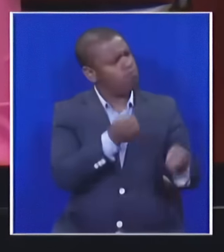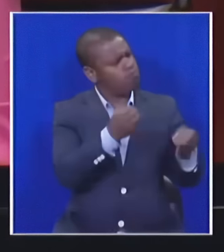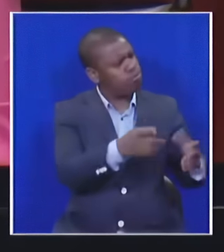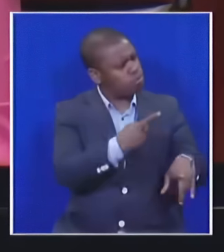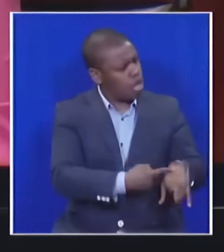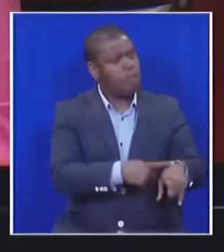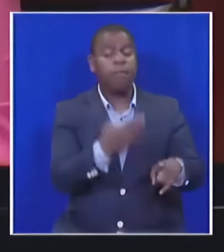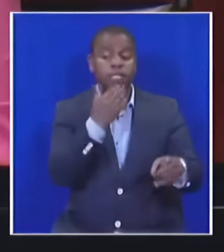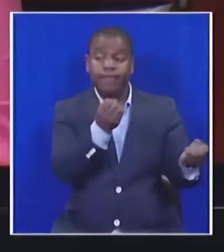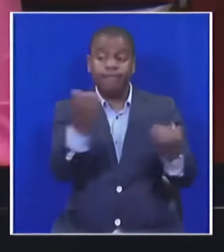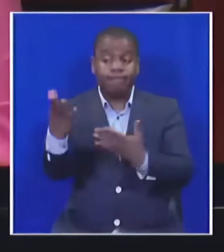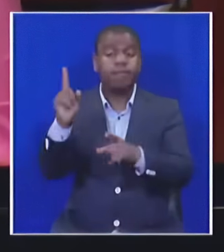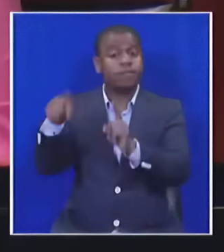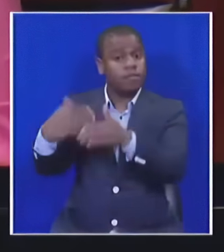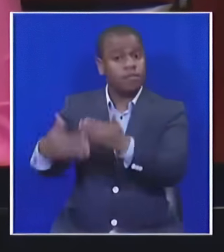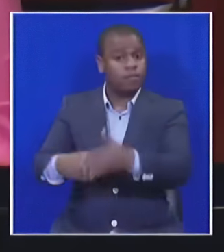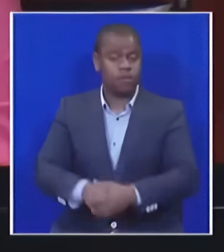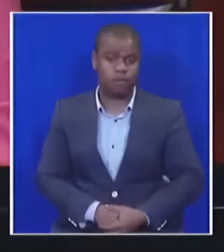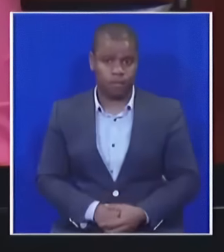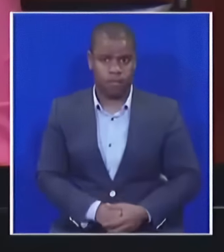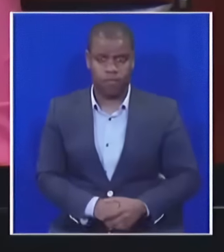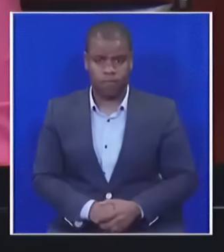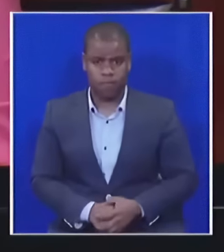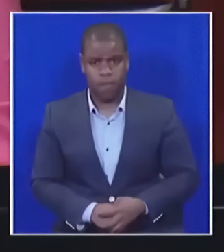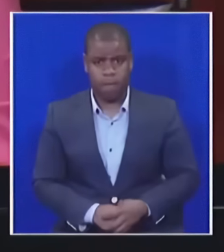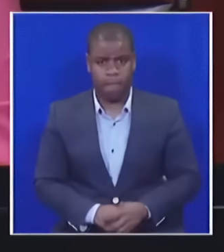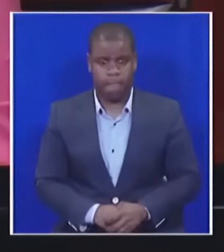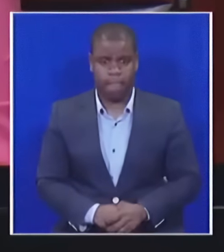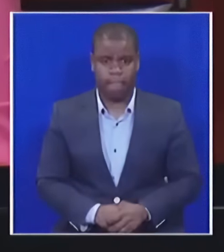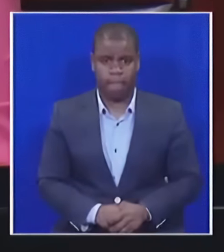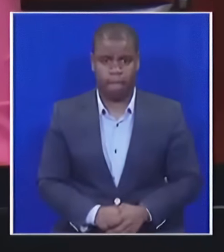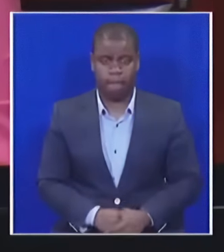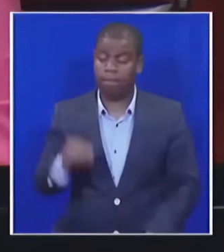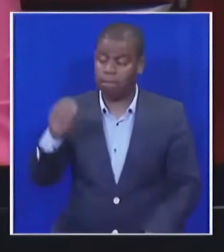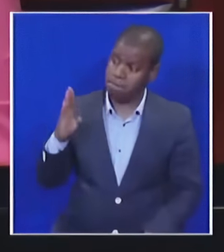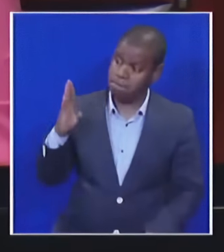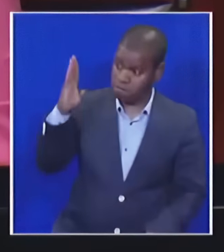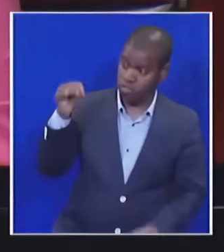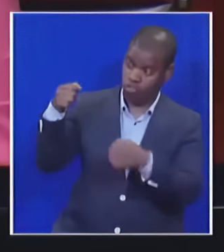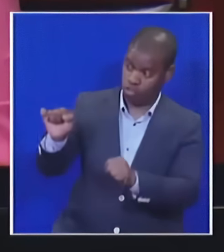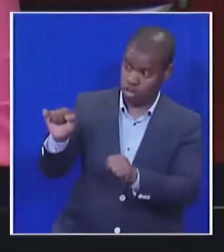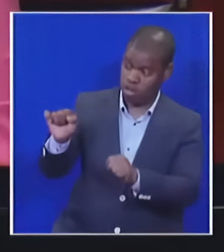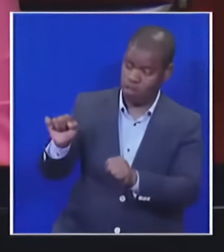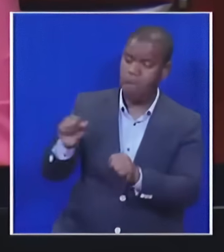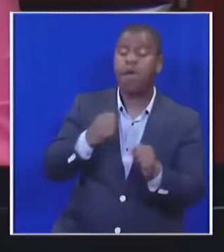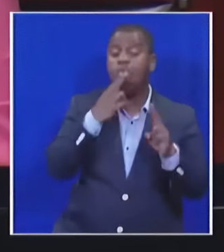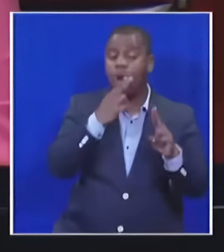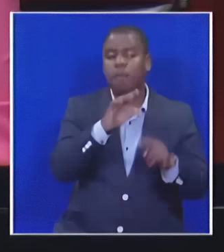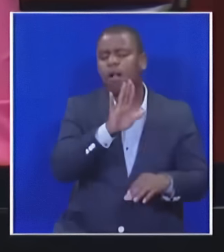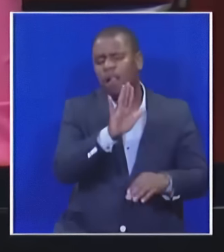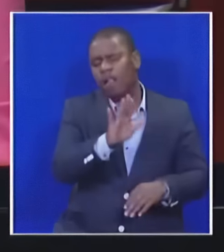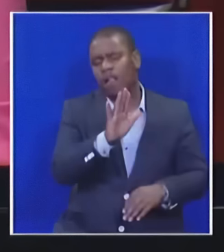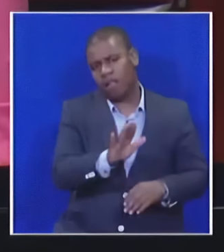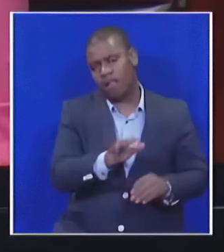allow Honorable Zulu to raise her point of order. No, Honorable No. Honorable Zulu, First you of will all,